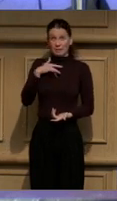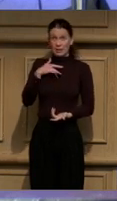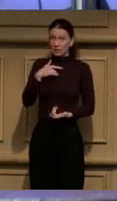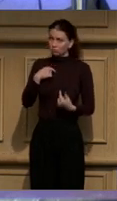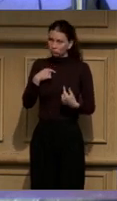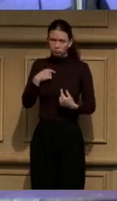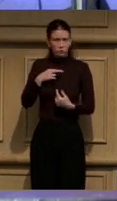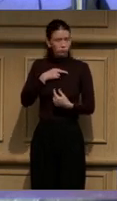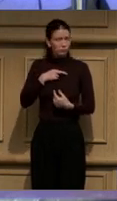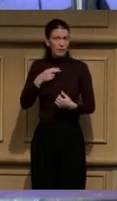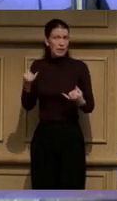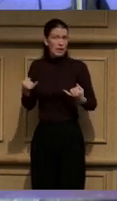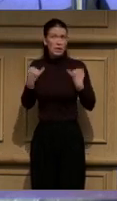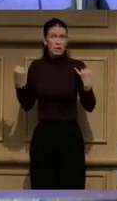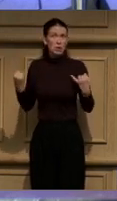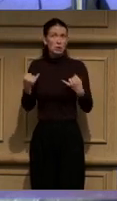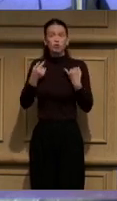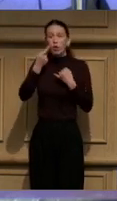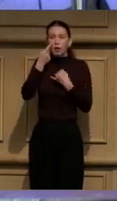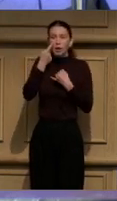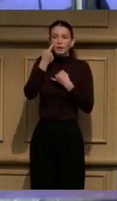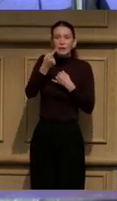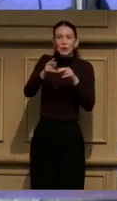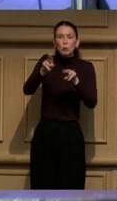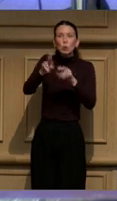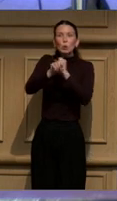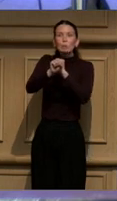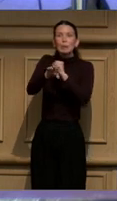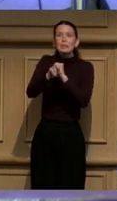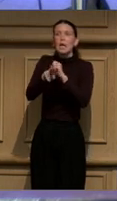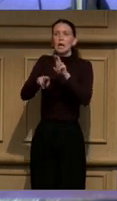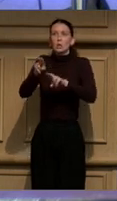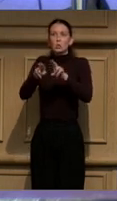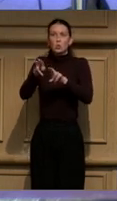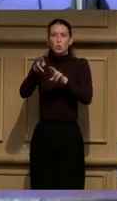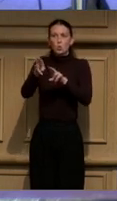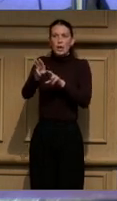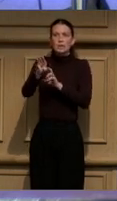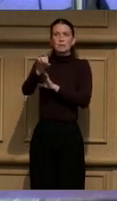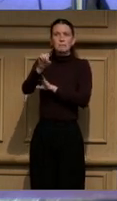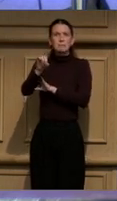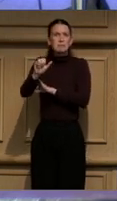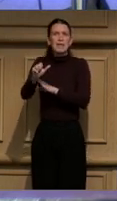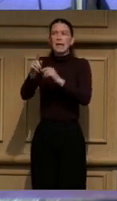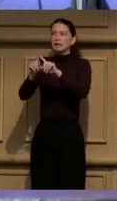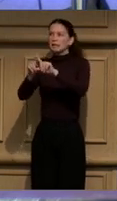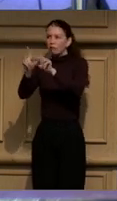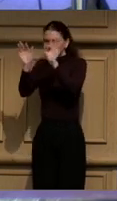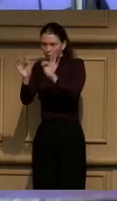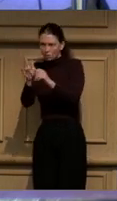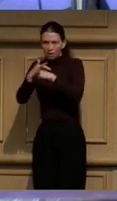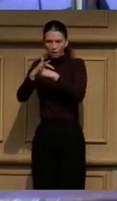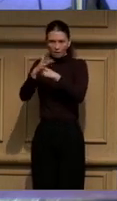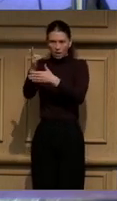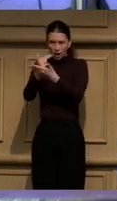enjoy to see new media, new format of art, like performance art